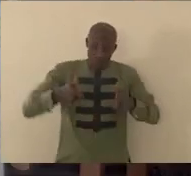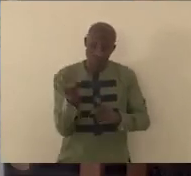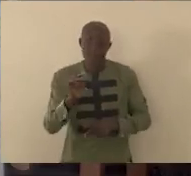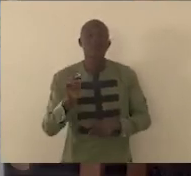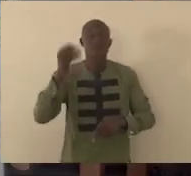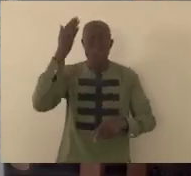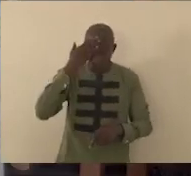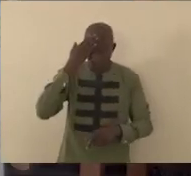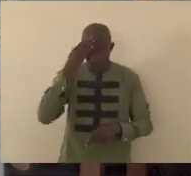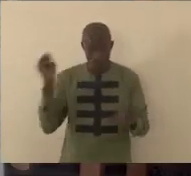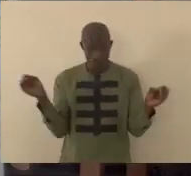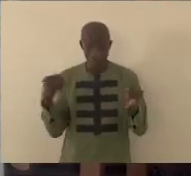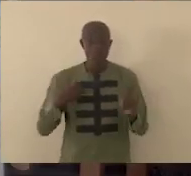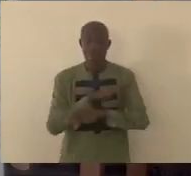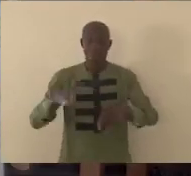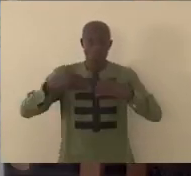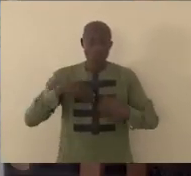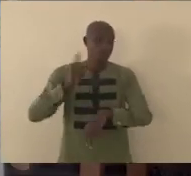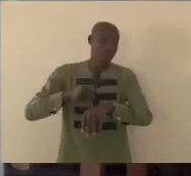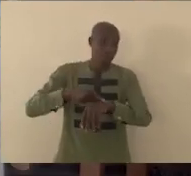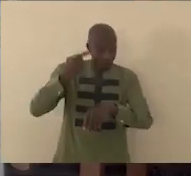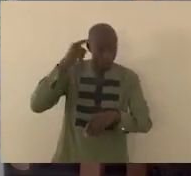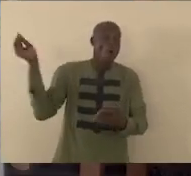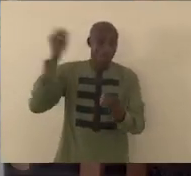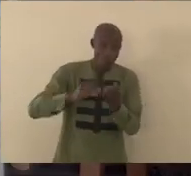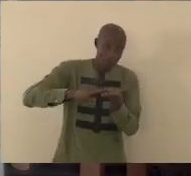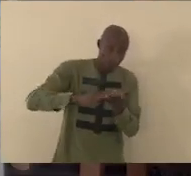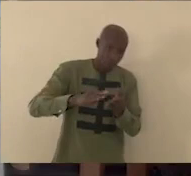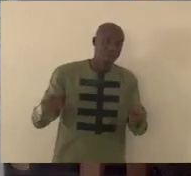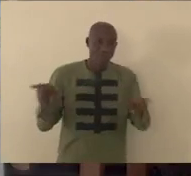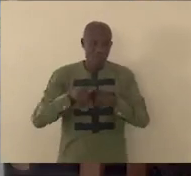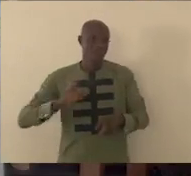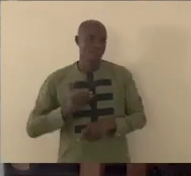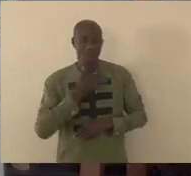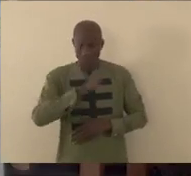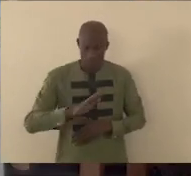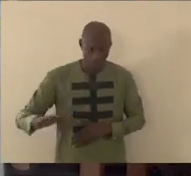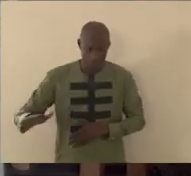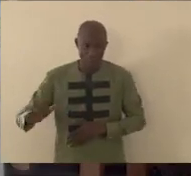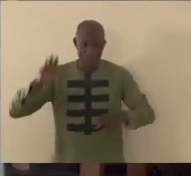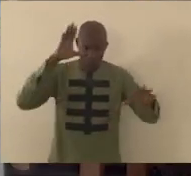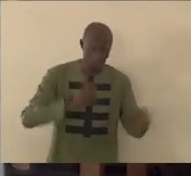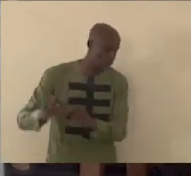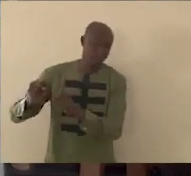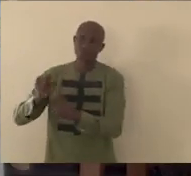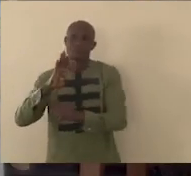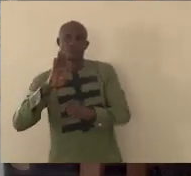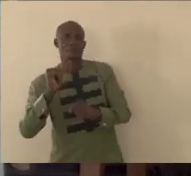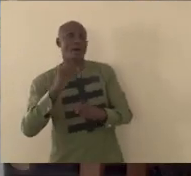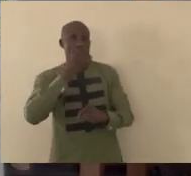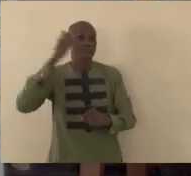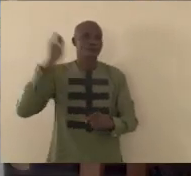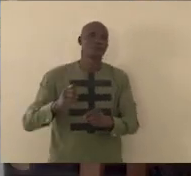no more time for any further excuses. As our children are being abducted in droves by killer